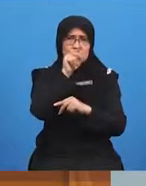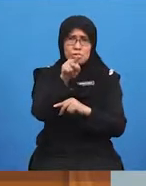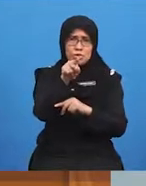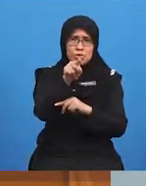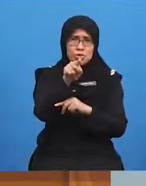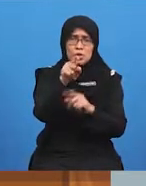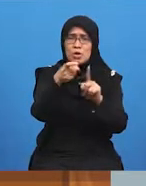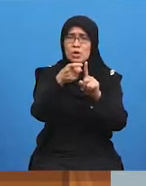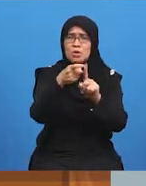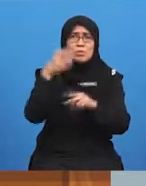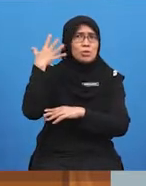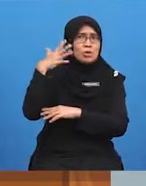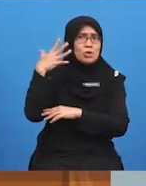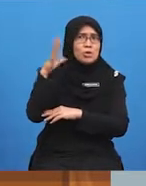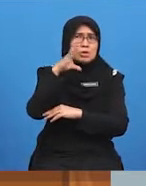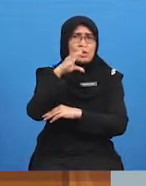What am I?